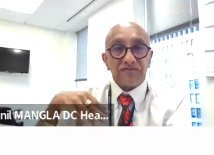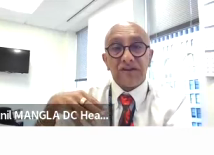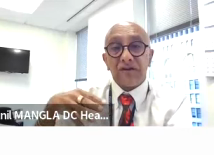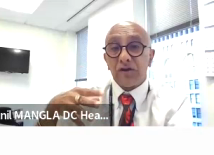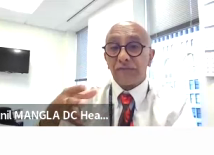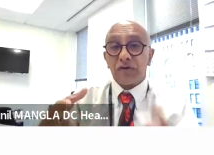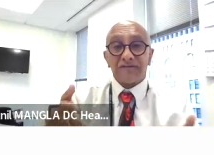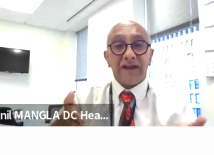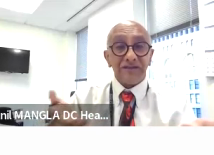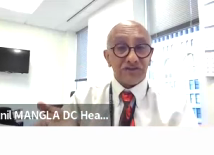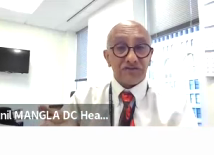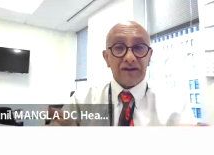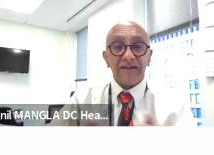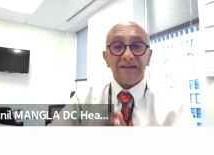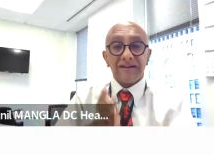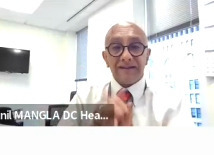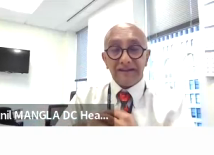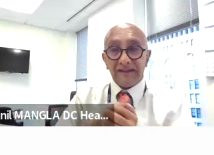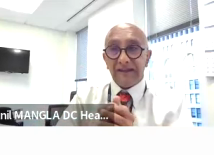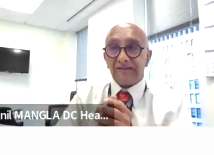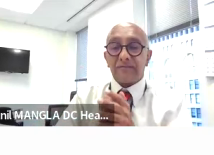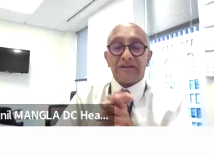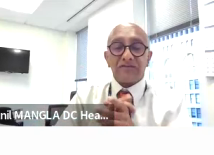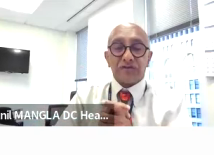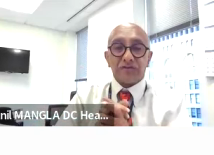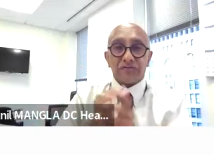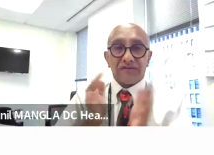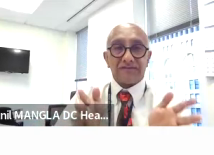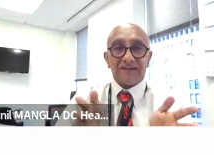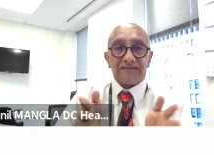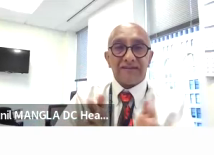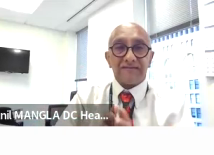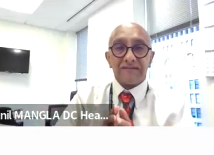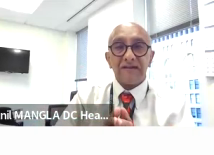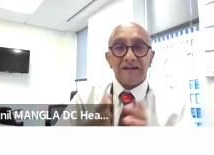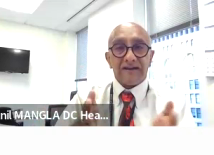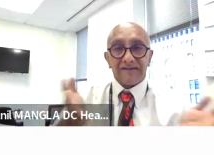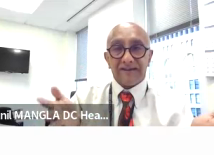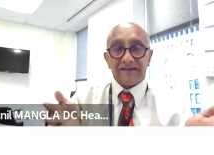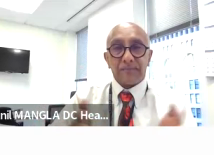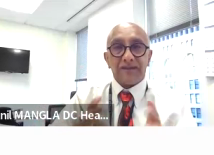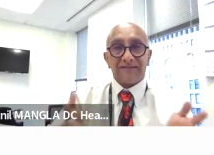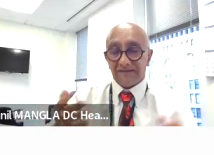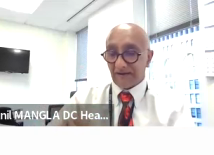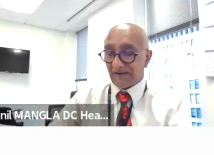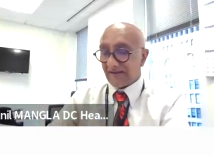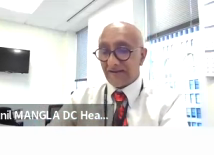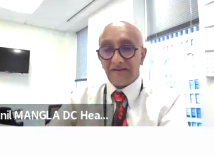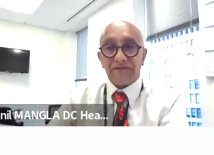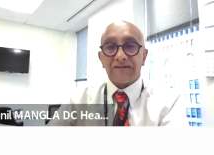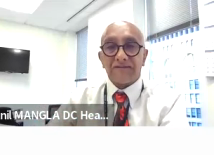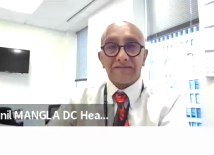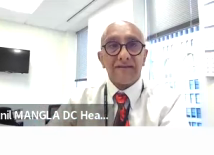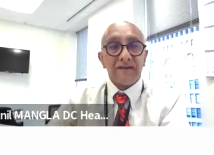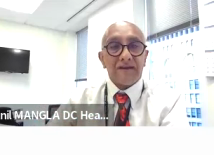good prevention. And of course, hygiene, right? Cleaning hands, making sure you're using a sanitizer are again the basic